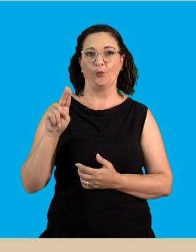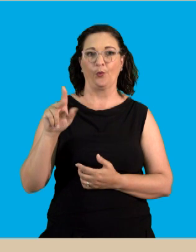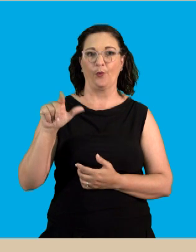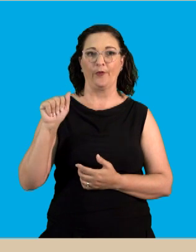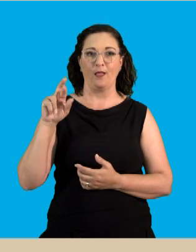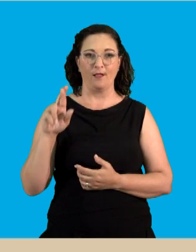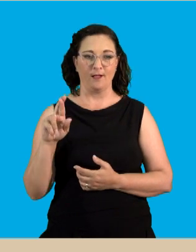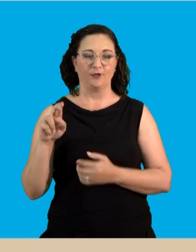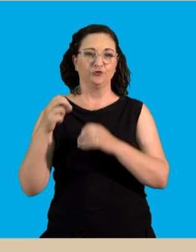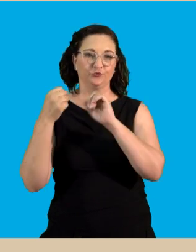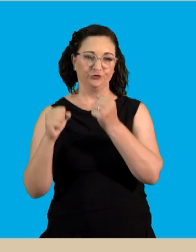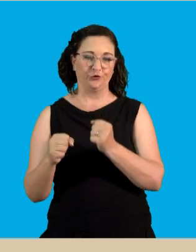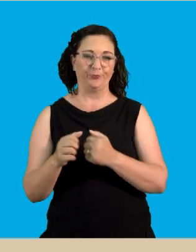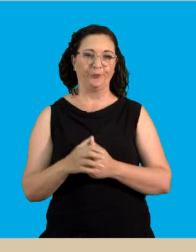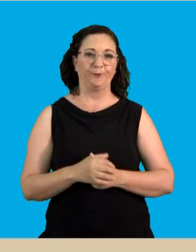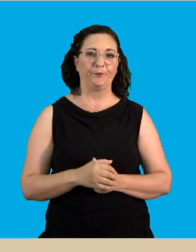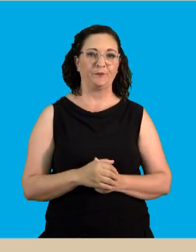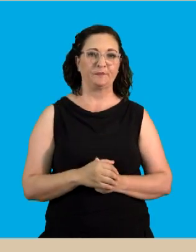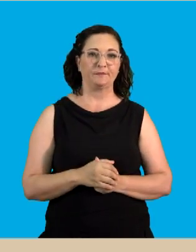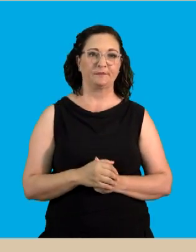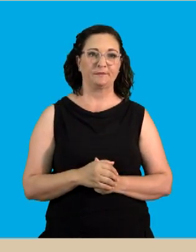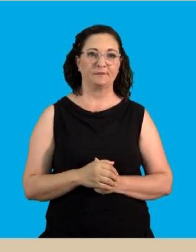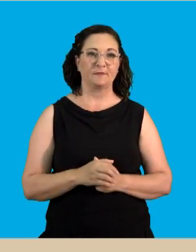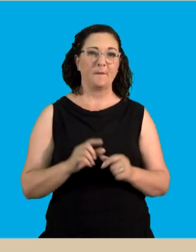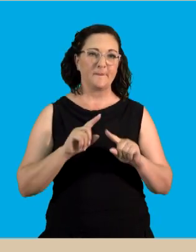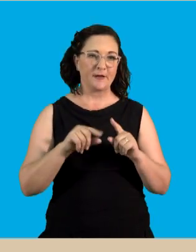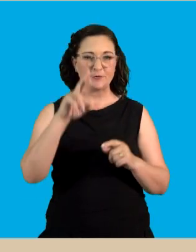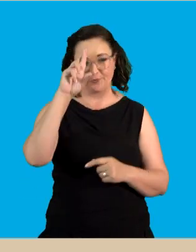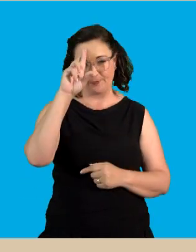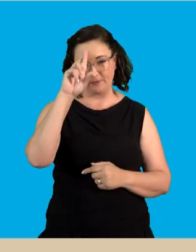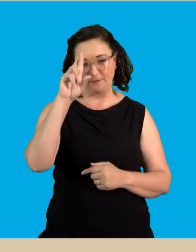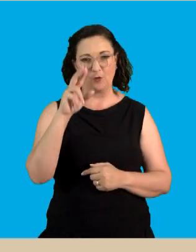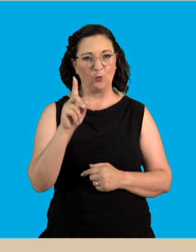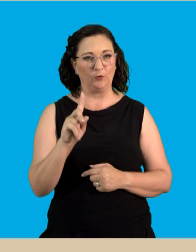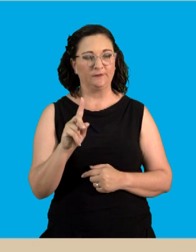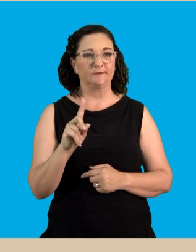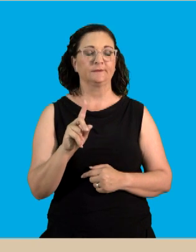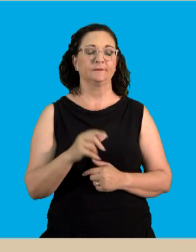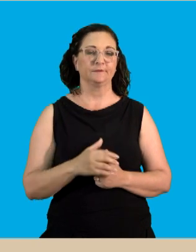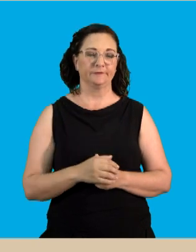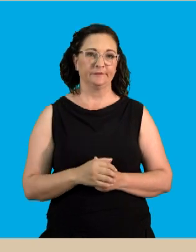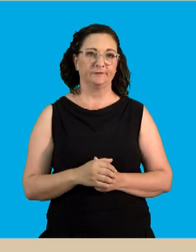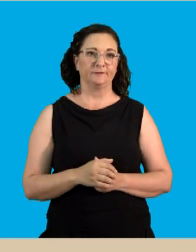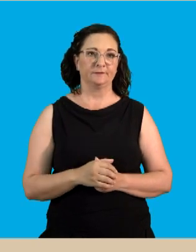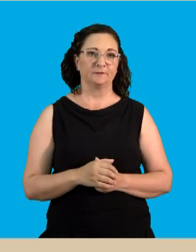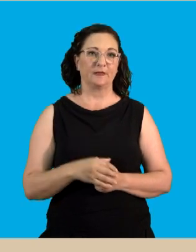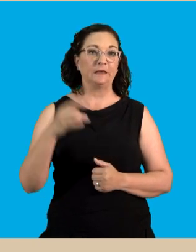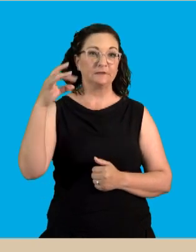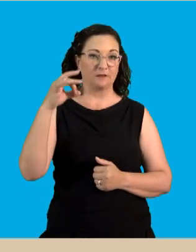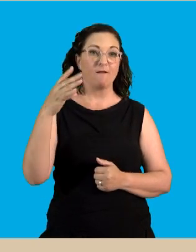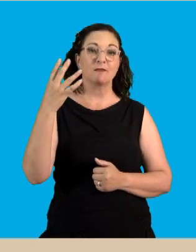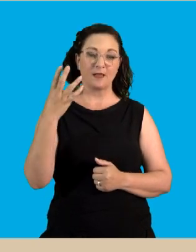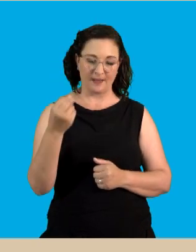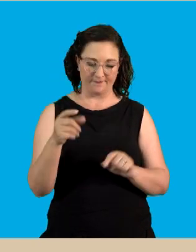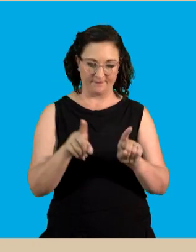irregular shape. All right. Remember, we said that also stars have